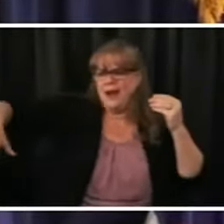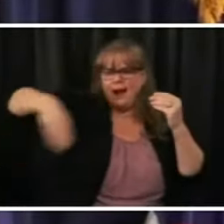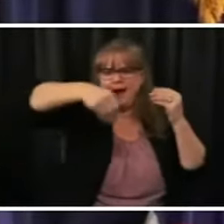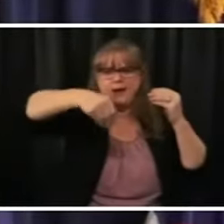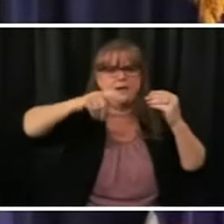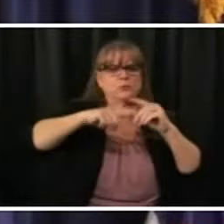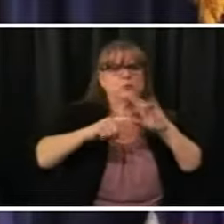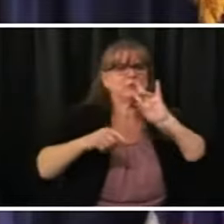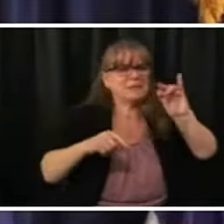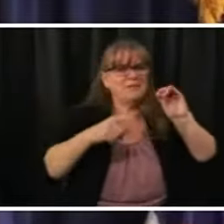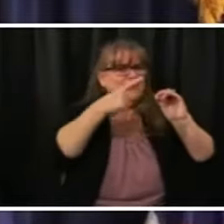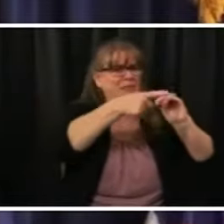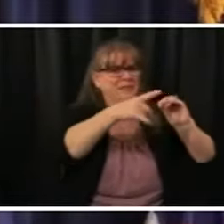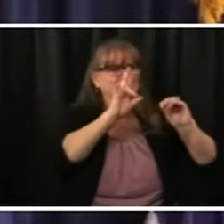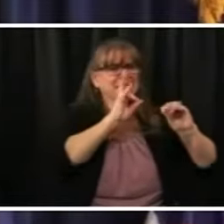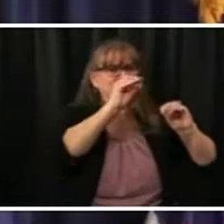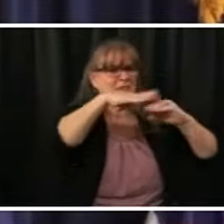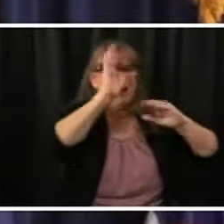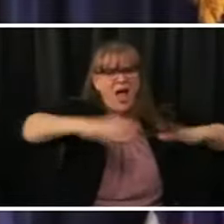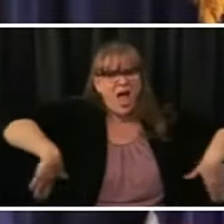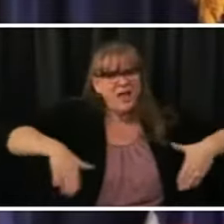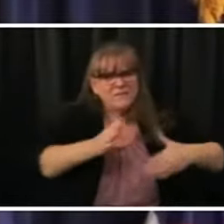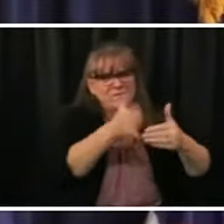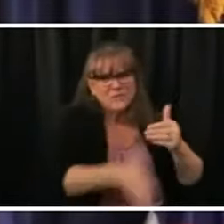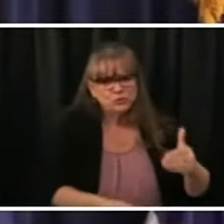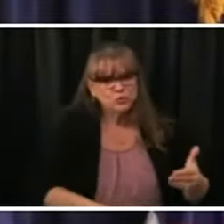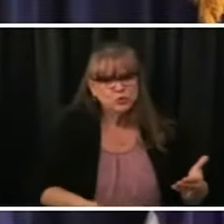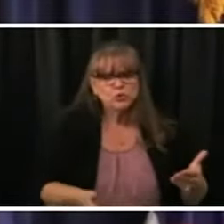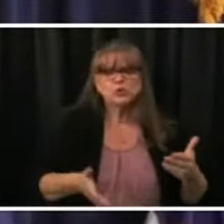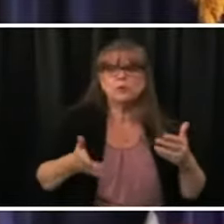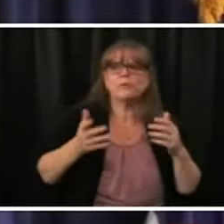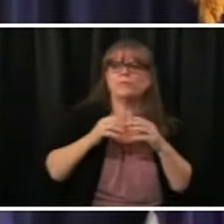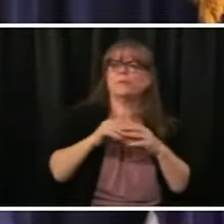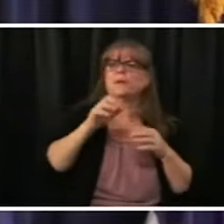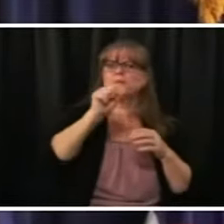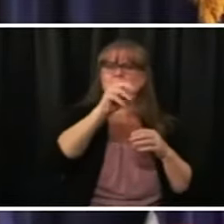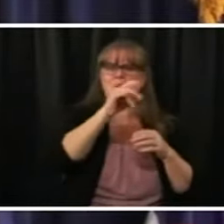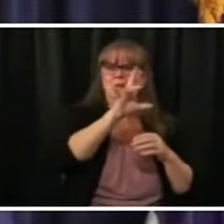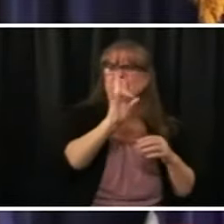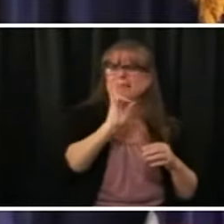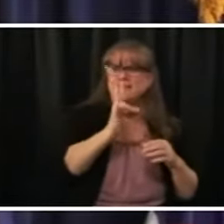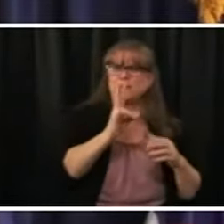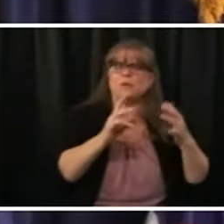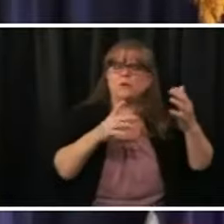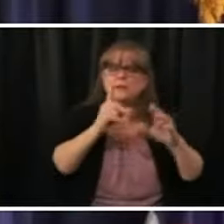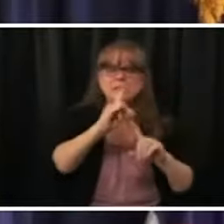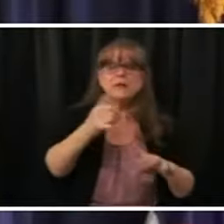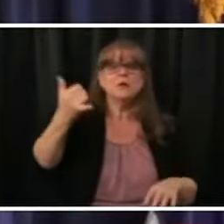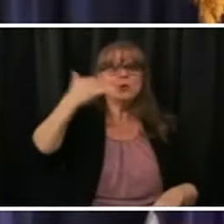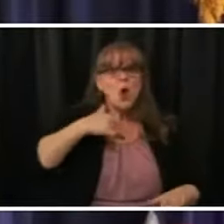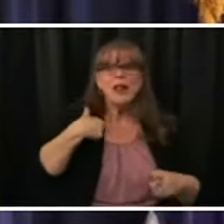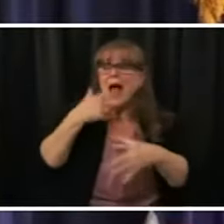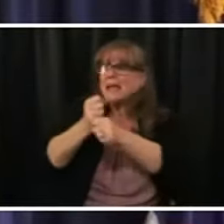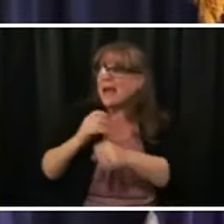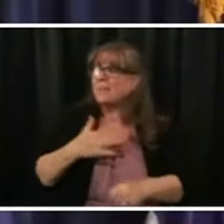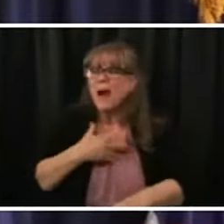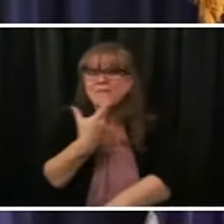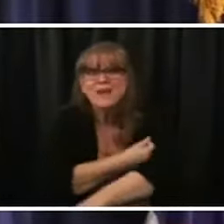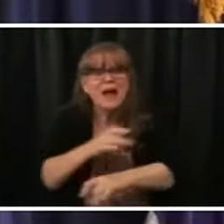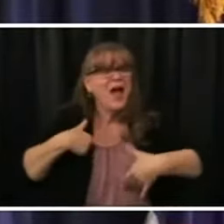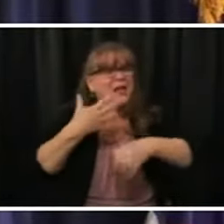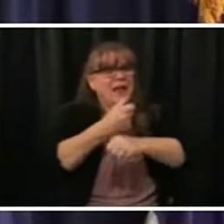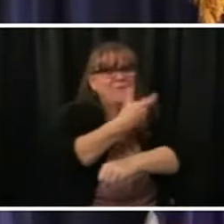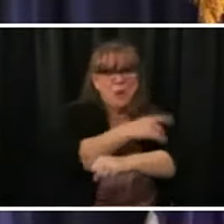yet of those 70-year-olds who call us all the time saying, I can't get a vaccine? Yeah, so the goal is for everybody,